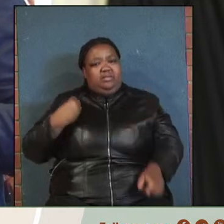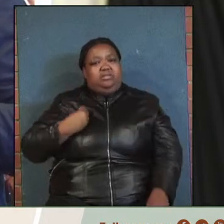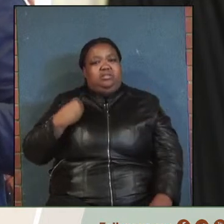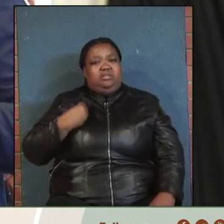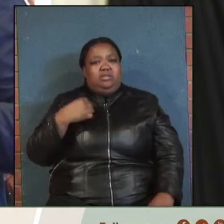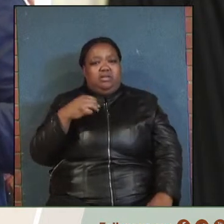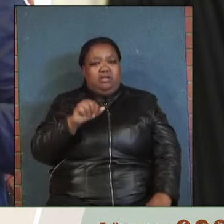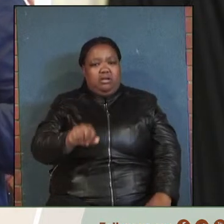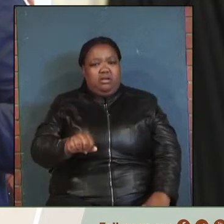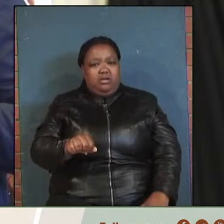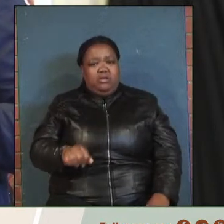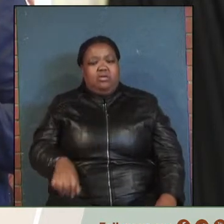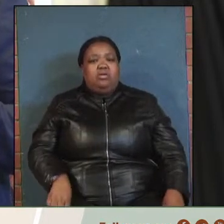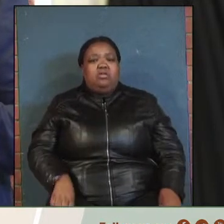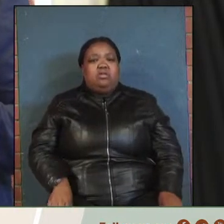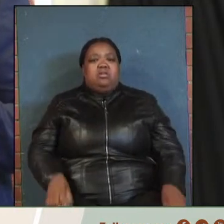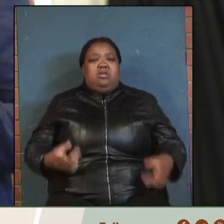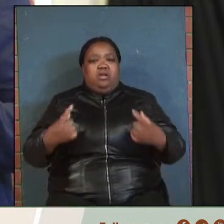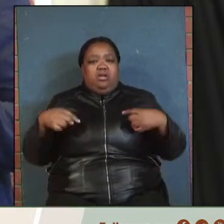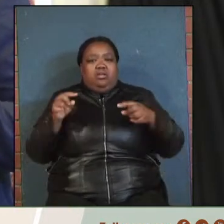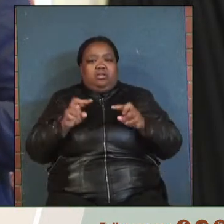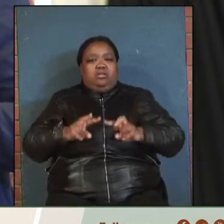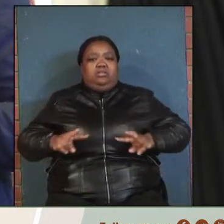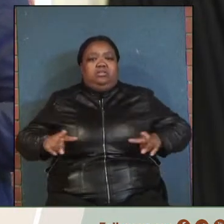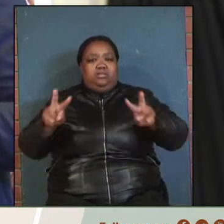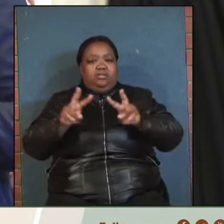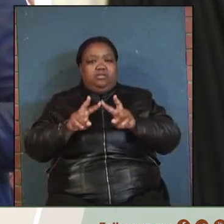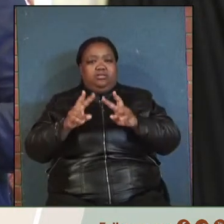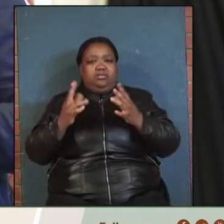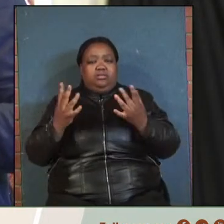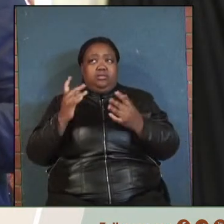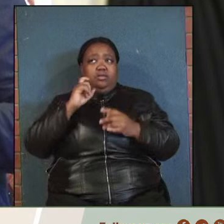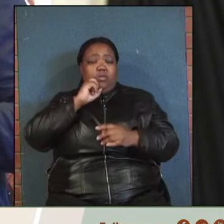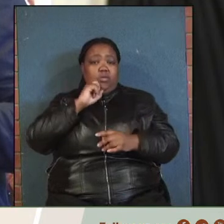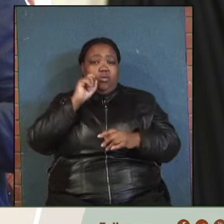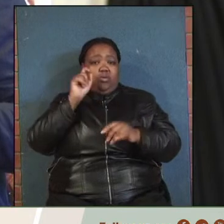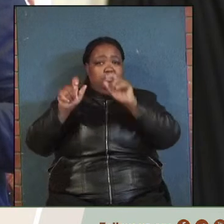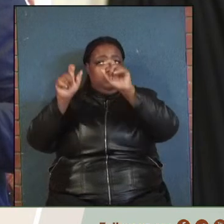uphold the values that we are taught by our elders.